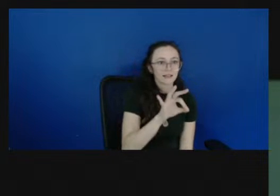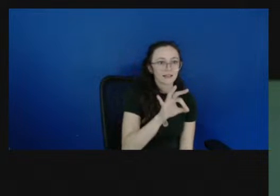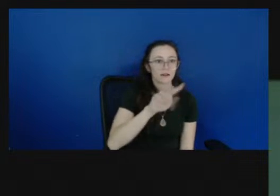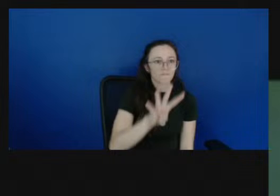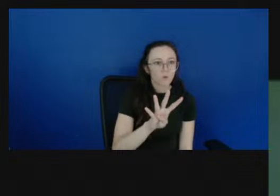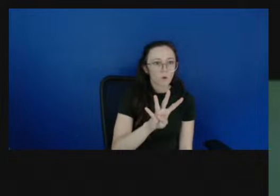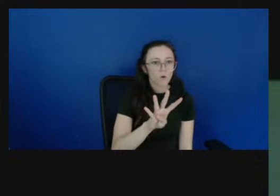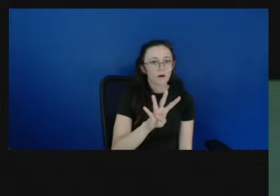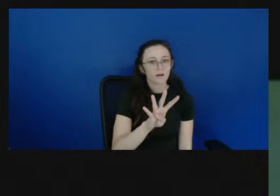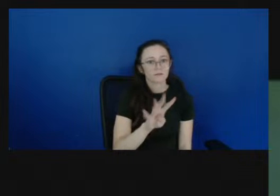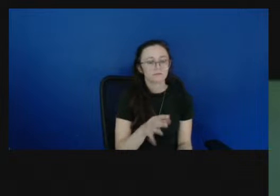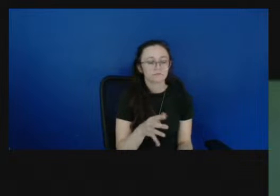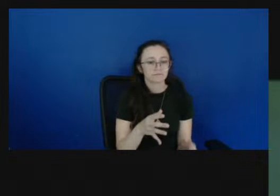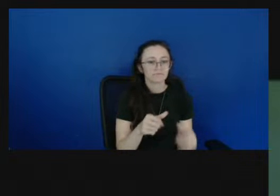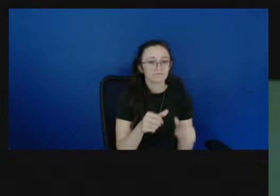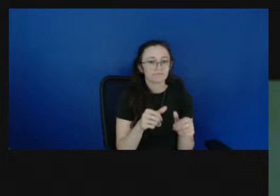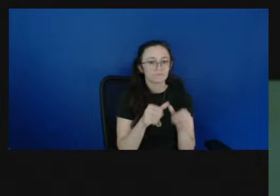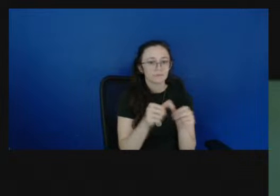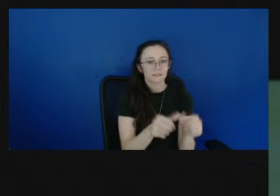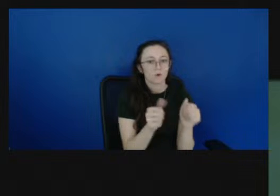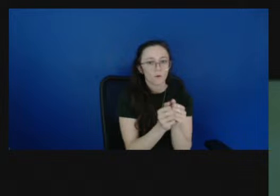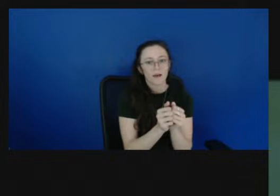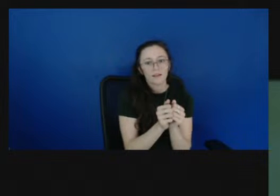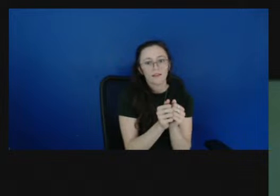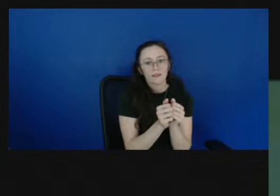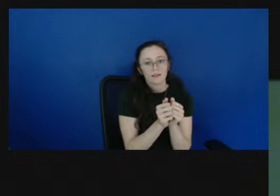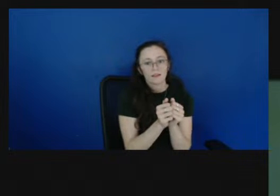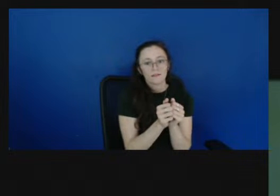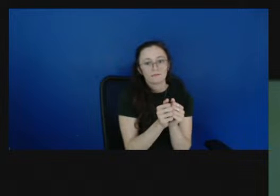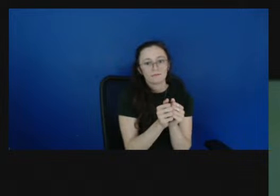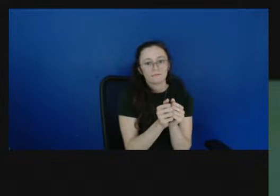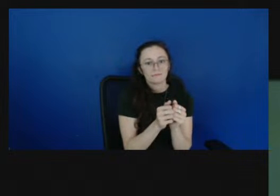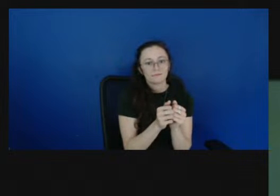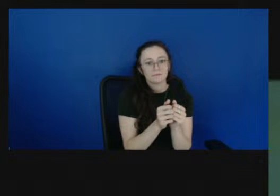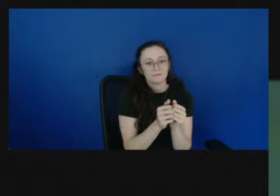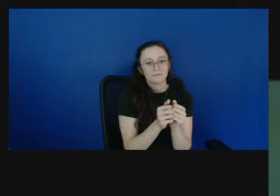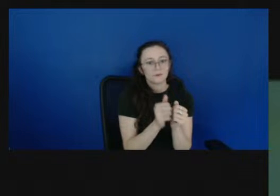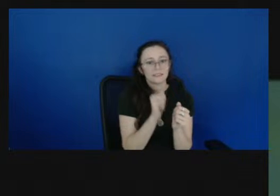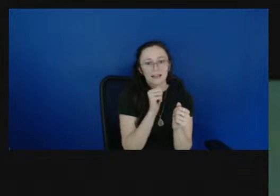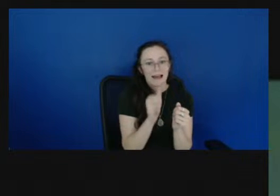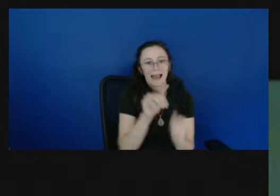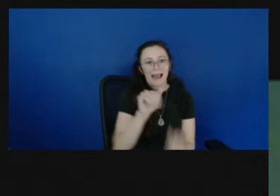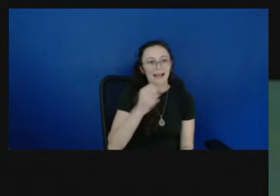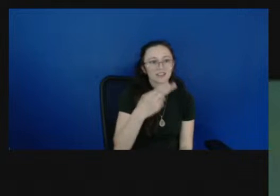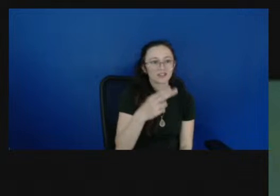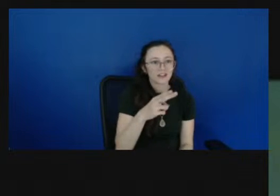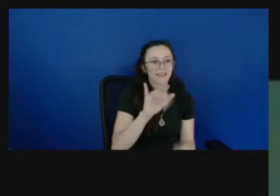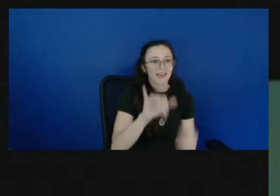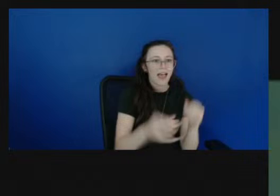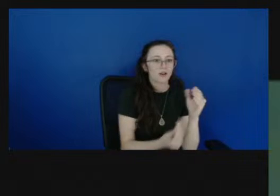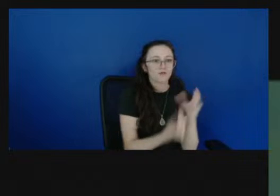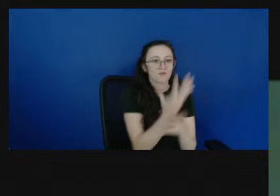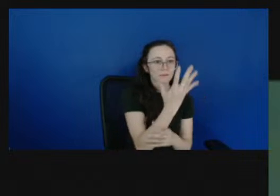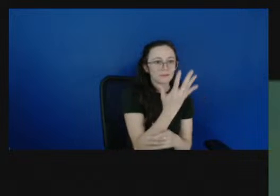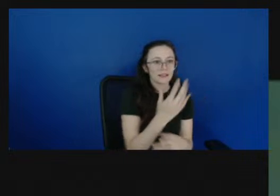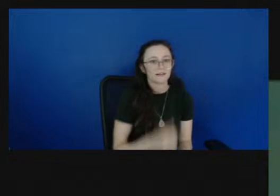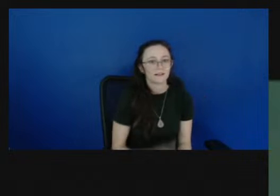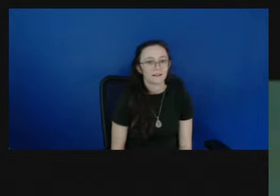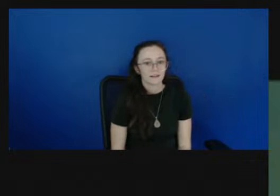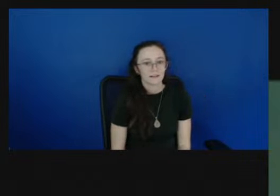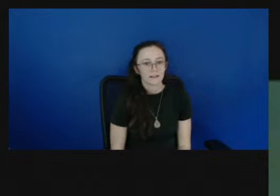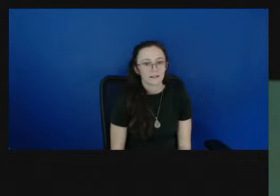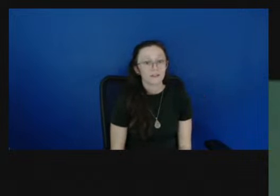wetted externally rather than being erupted as ash. There were indeed heavy rainfalls that occurred during that